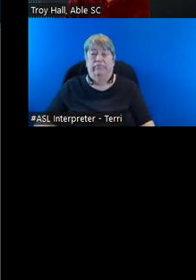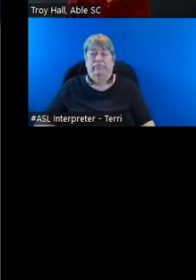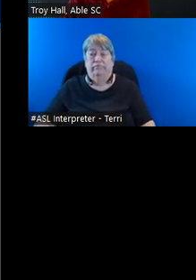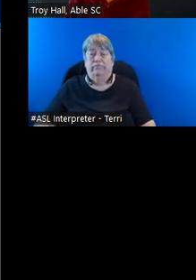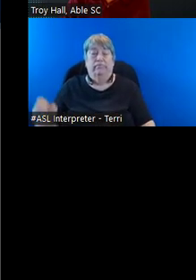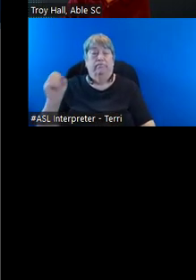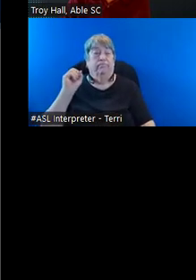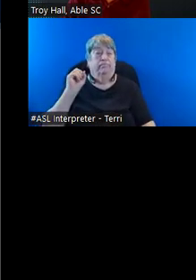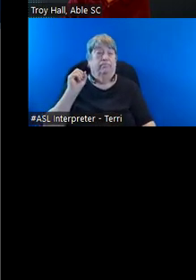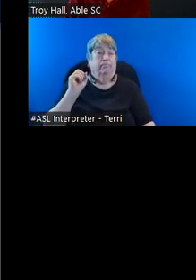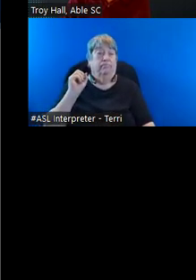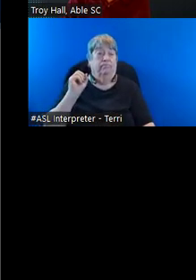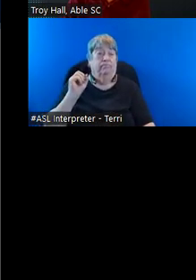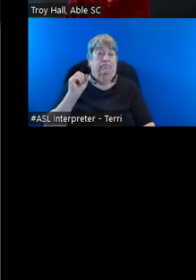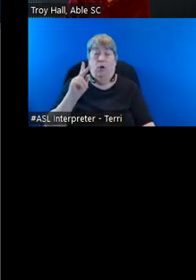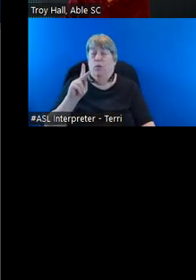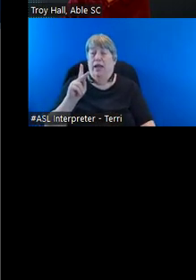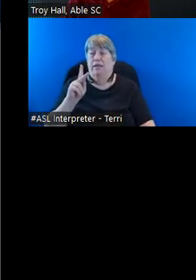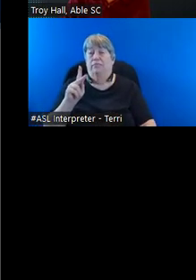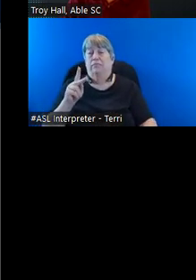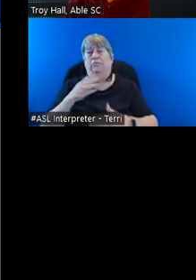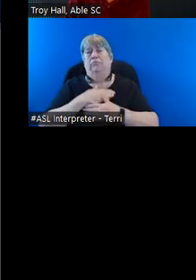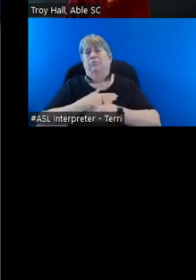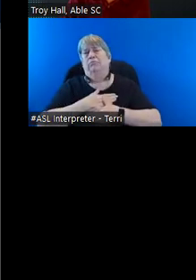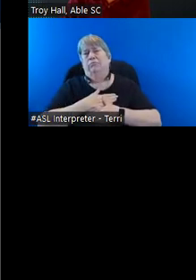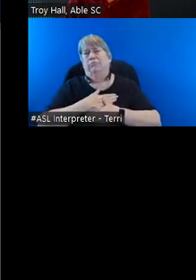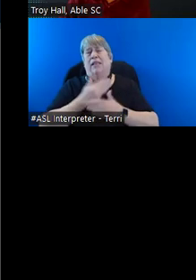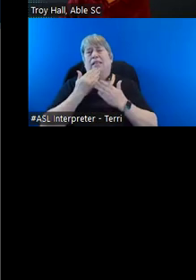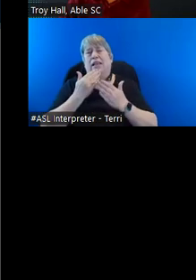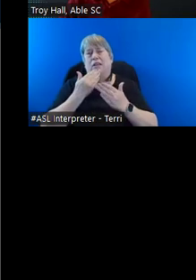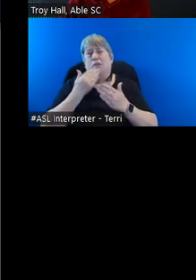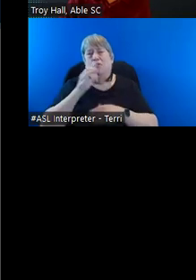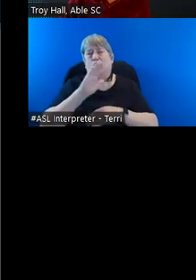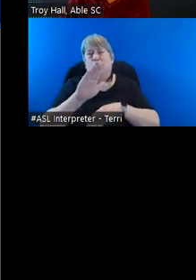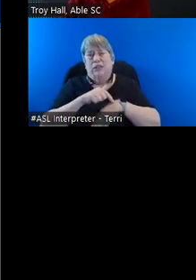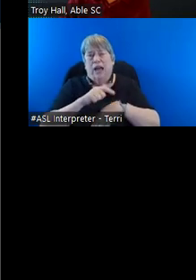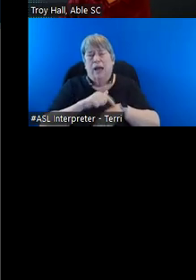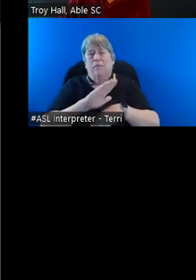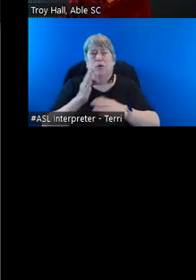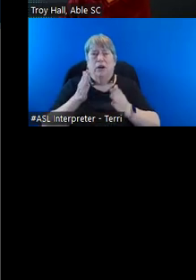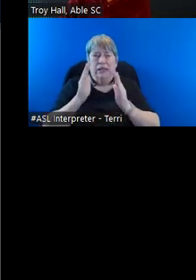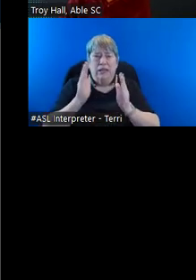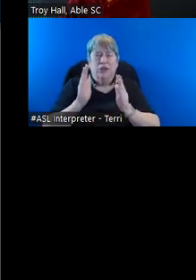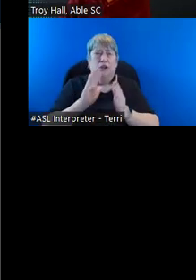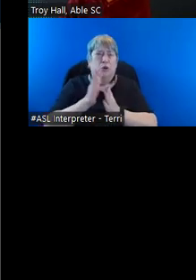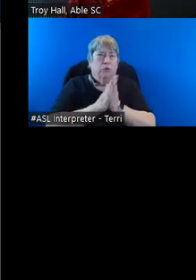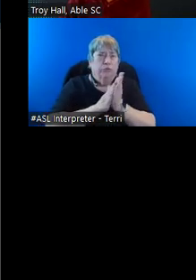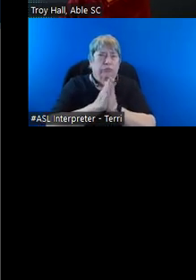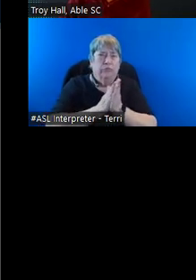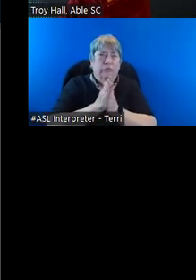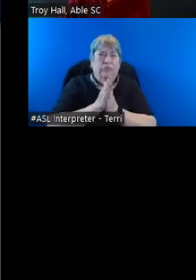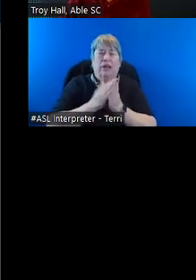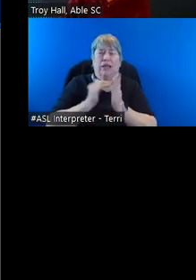Okay. I appreciate everyone's time and attention and enthusiasm. I hope we picked up some good things. I'm going to hand